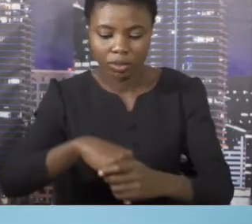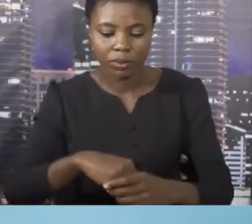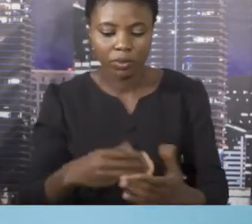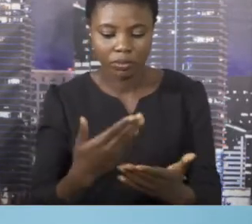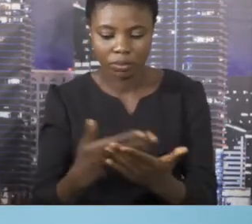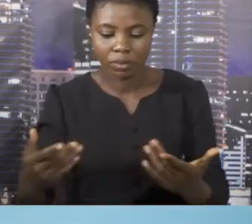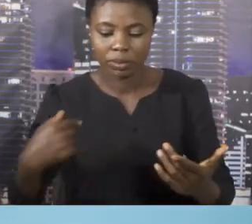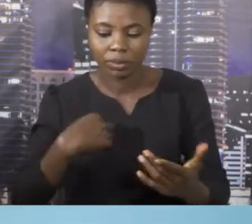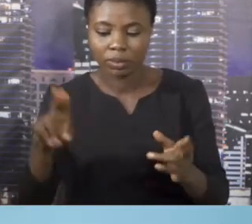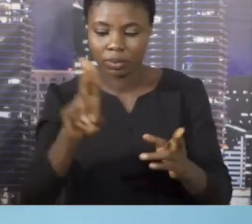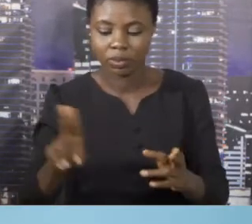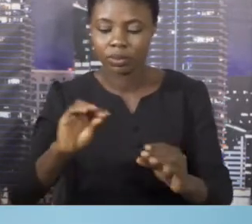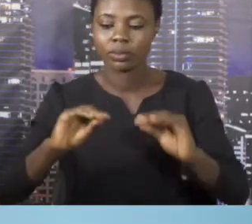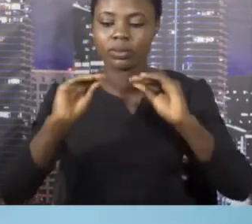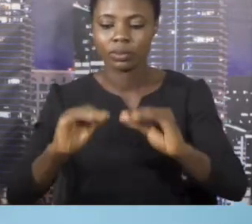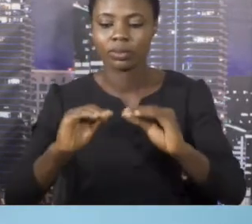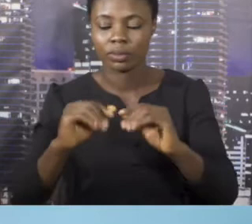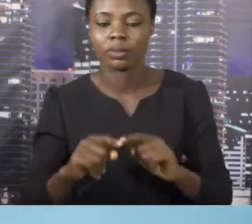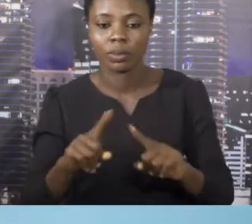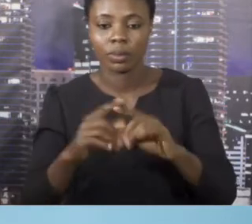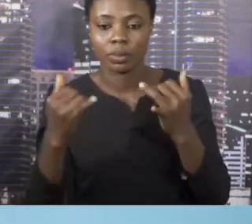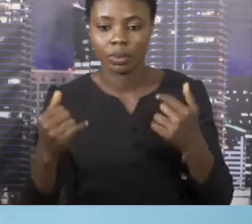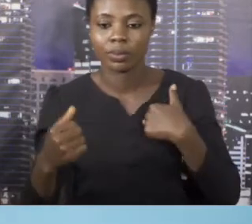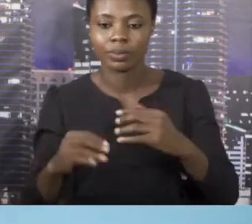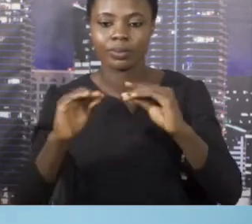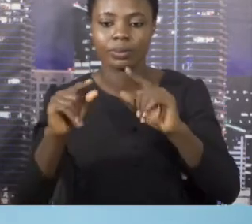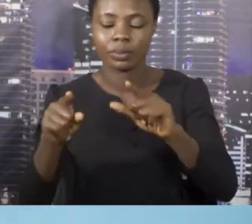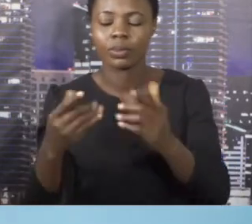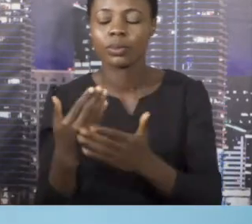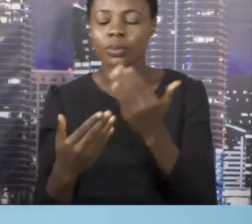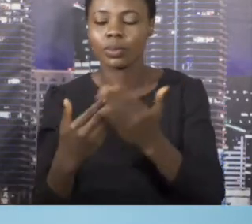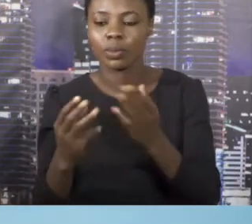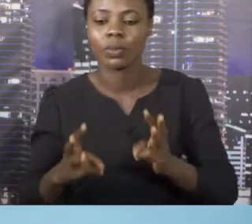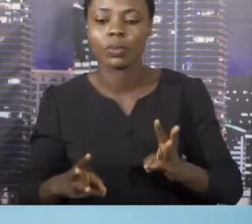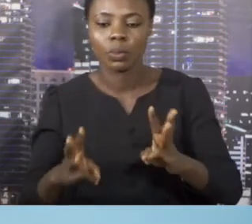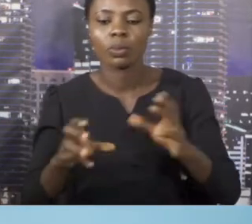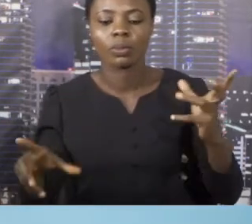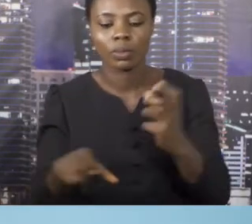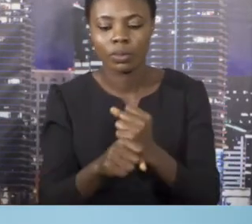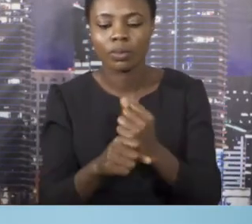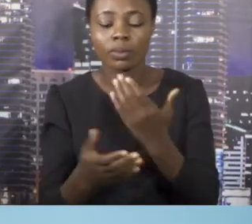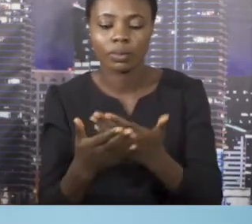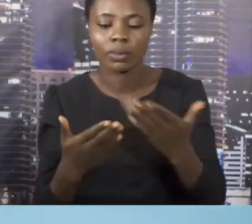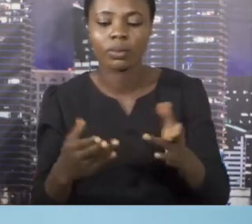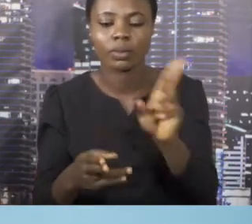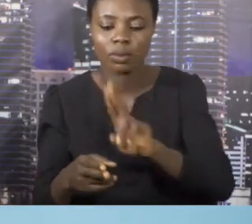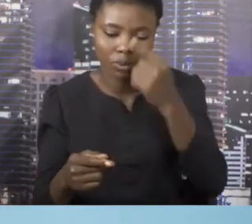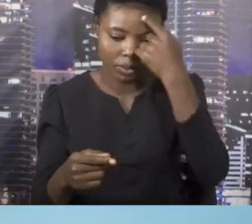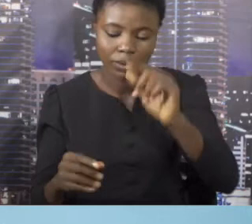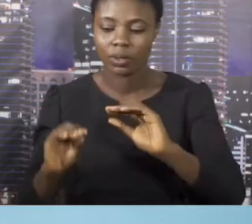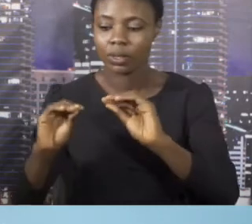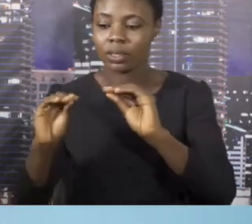materials I use for teaching, but I just want to teach you the simplest way you can get materials out in case you want to teach